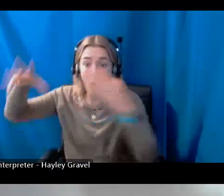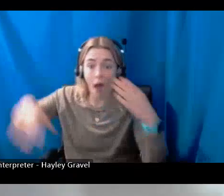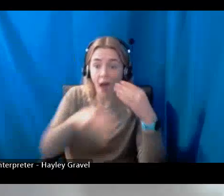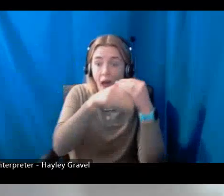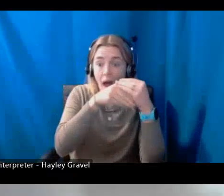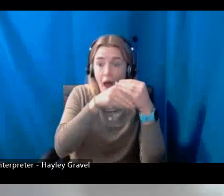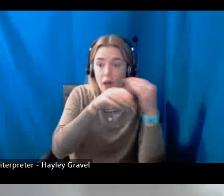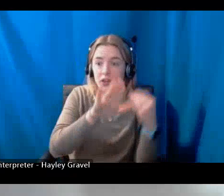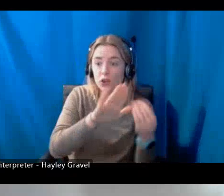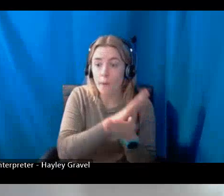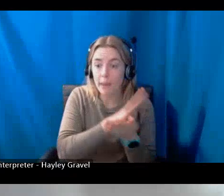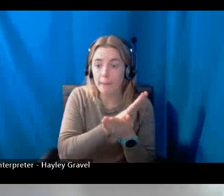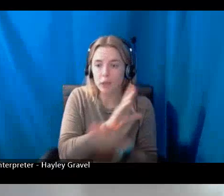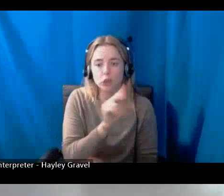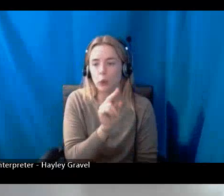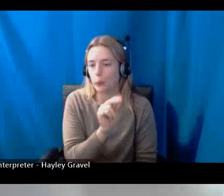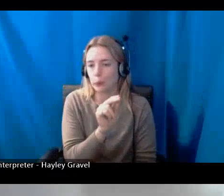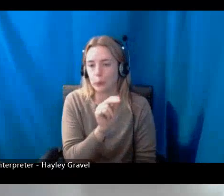looks like.